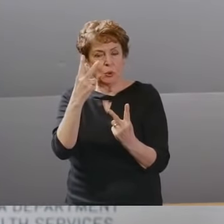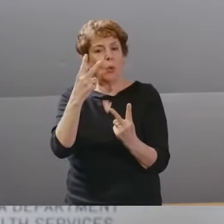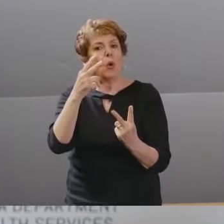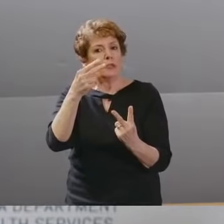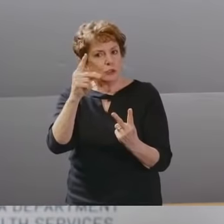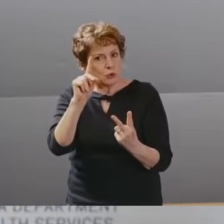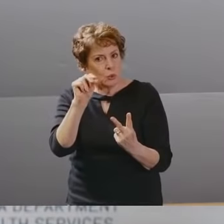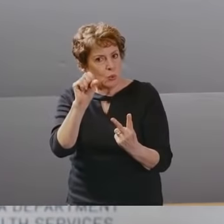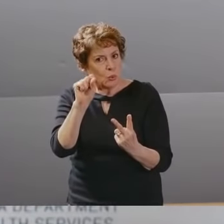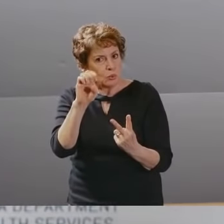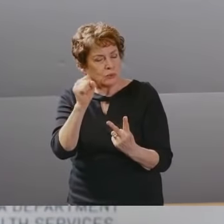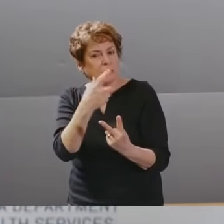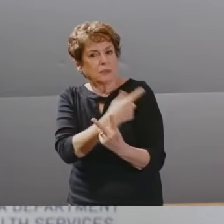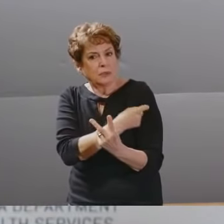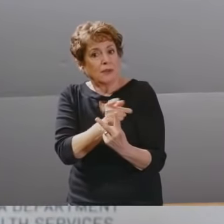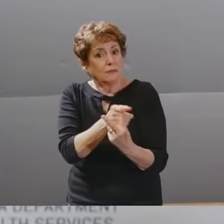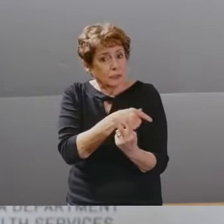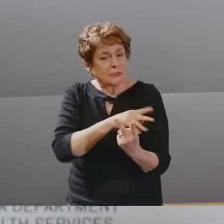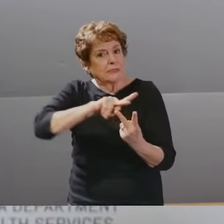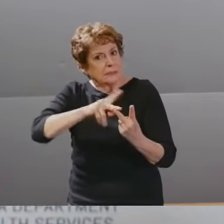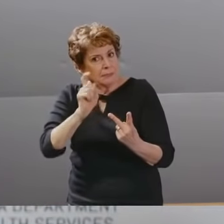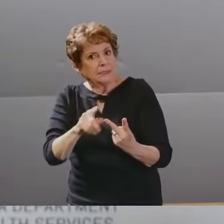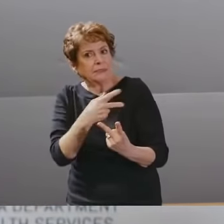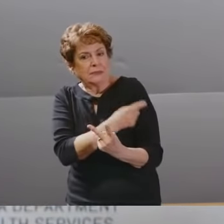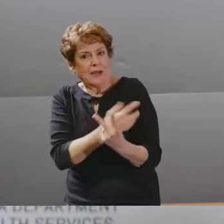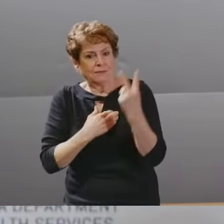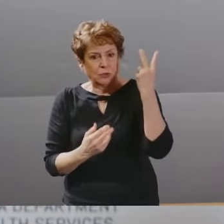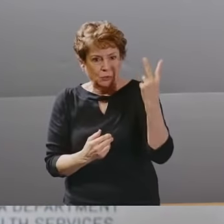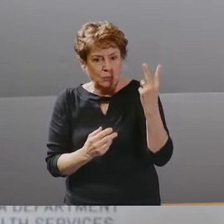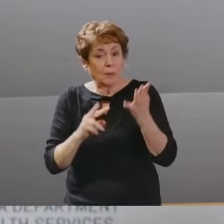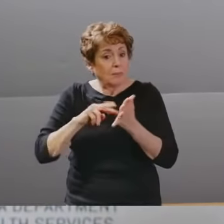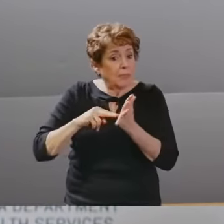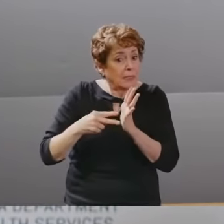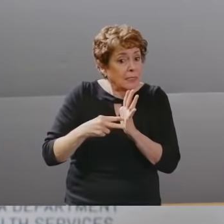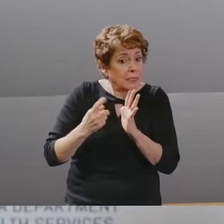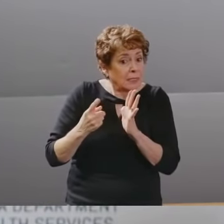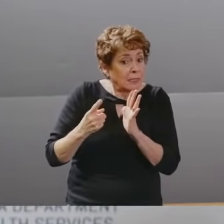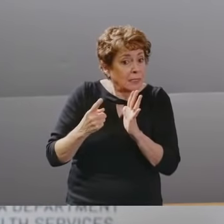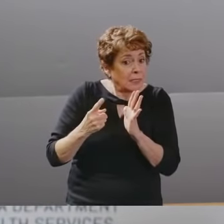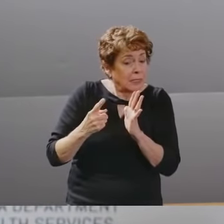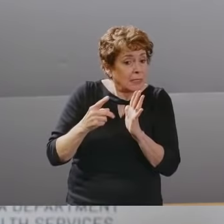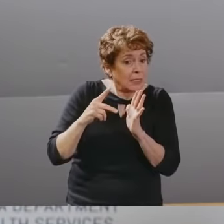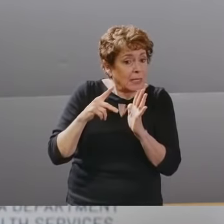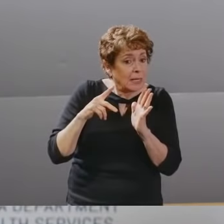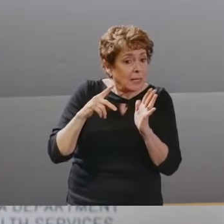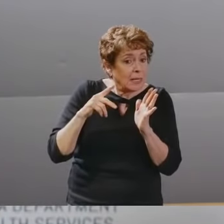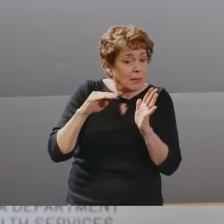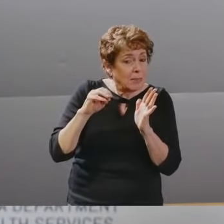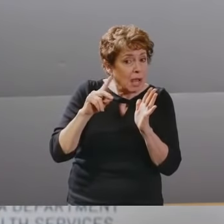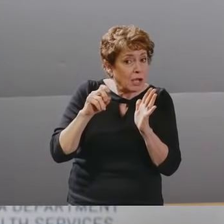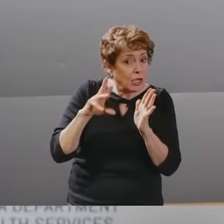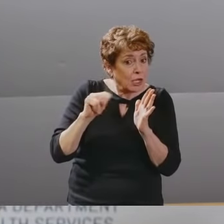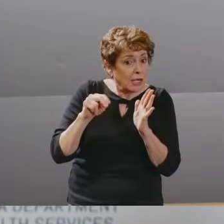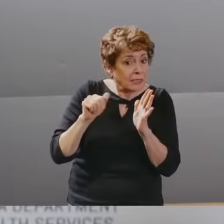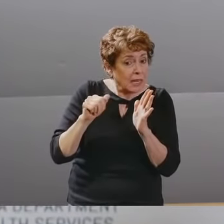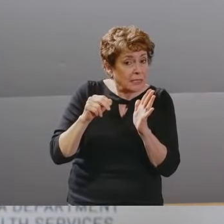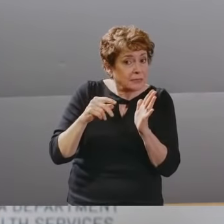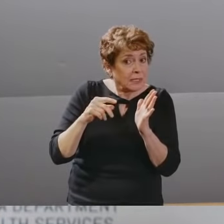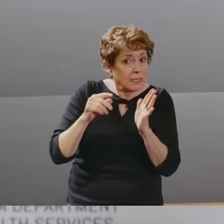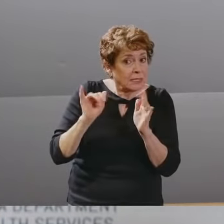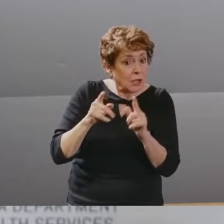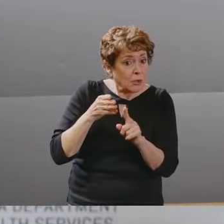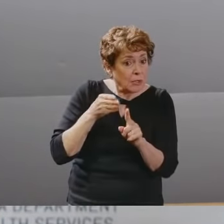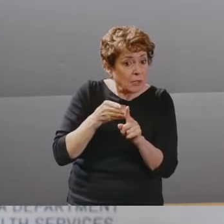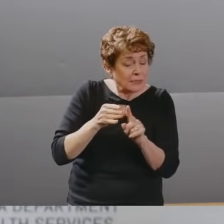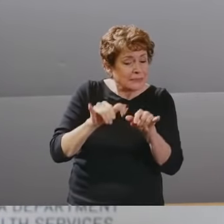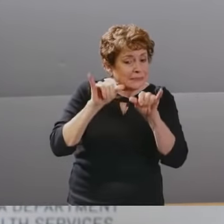for the second dose. So we want to make sure that we have the information to recall people the 21 to 28 days. And that we know what